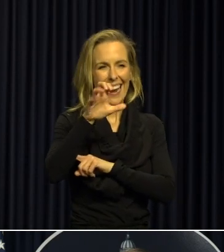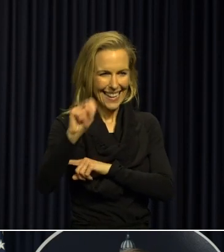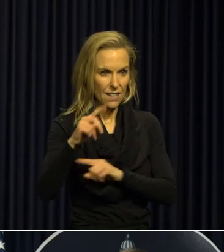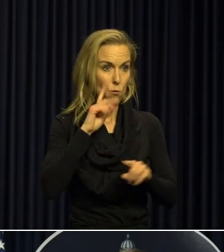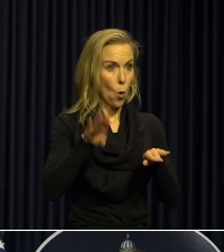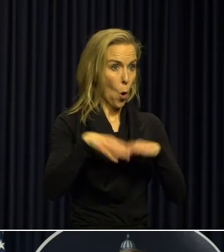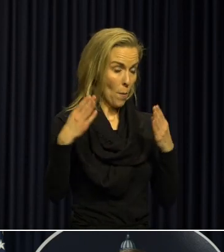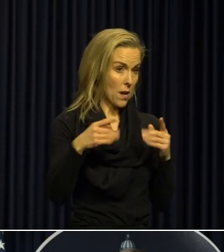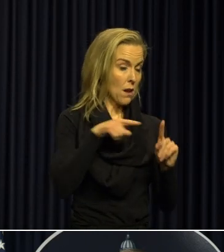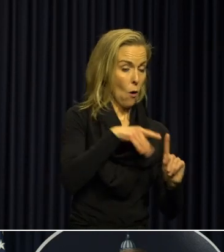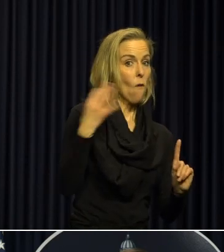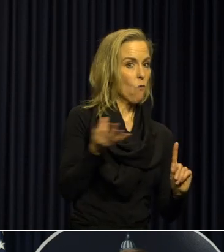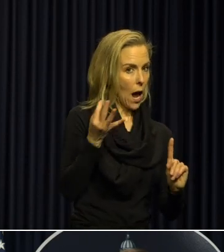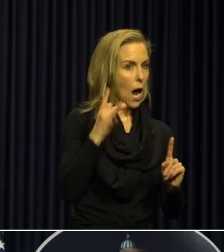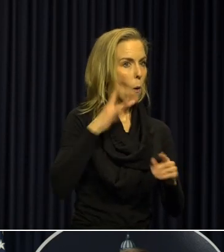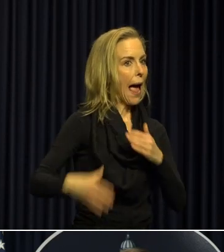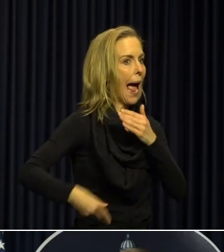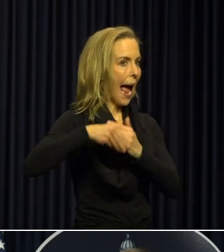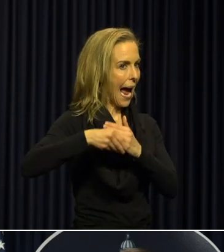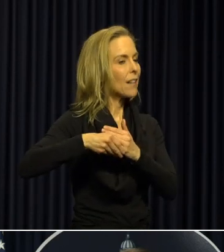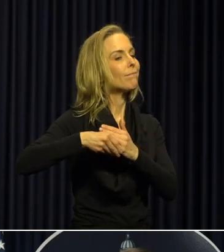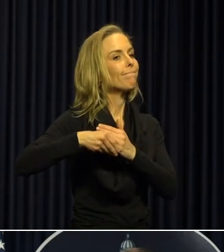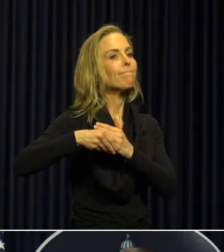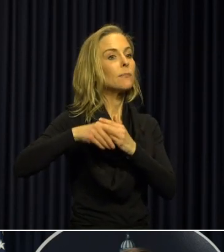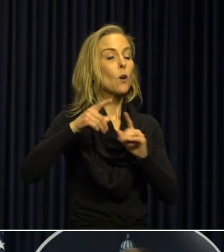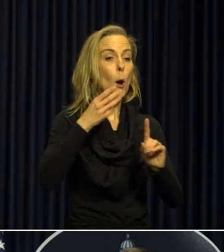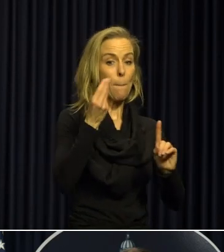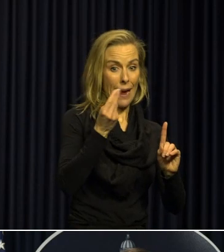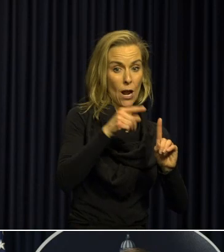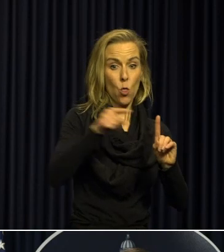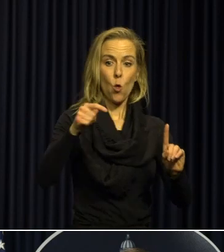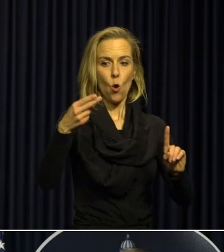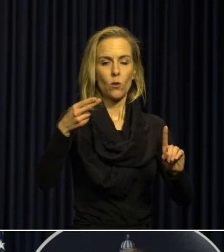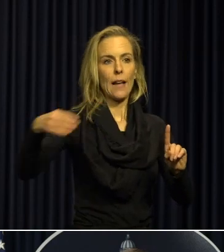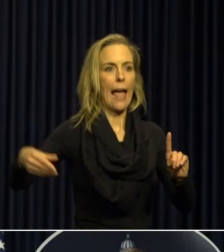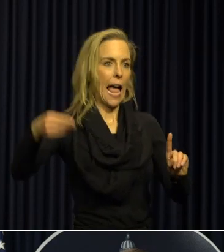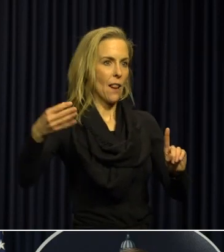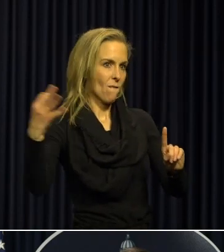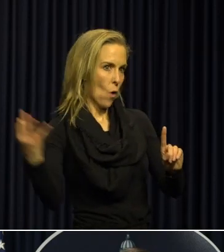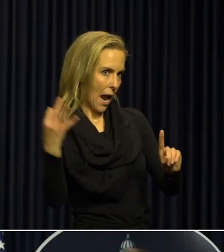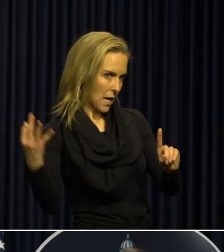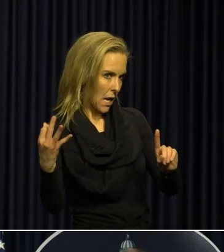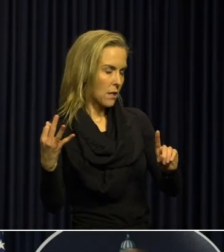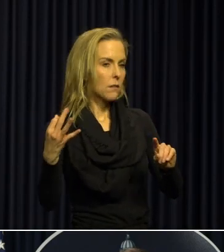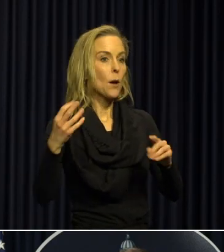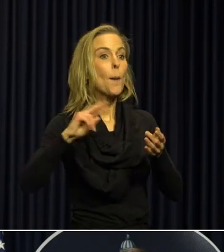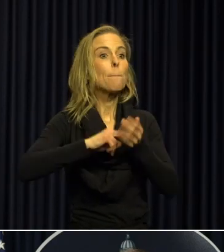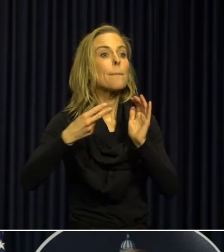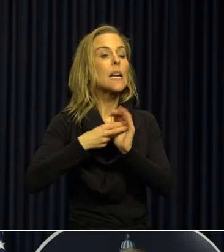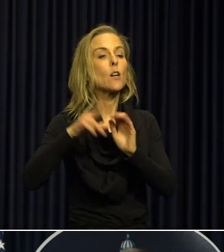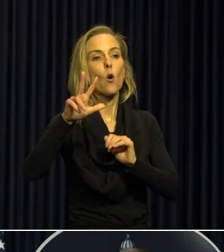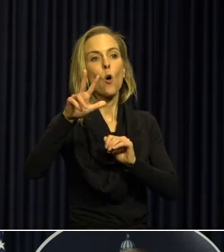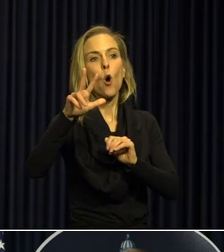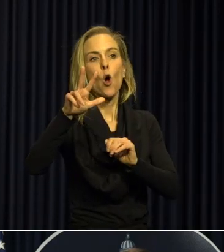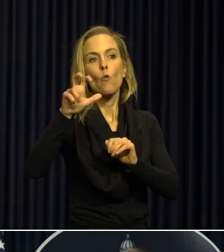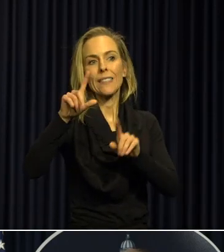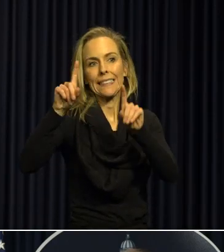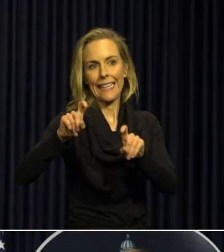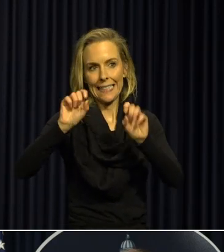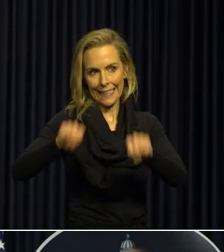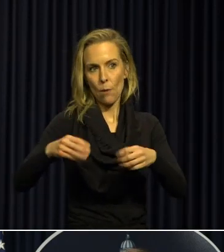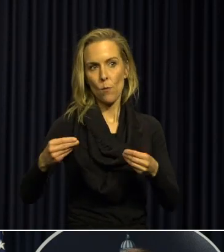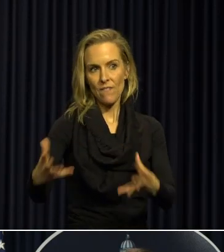Friday too. We're going to add an extra day, which will add 300 plus tests, and we're going to stay a second week for